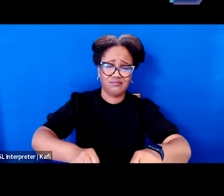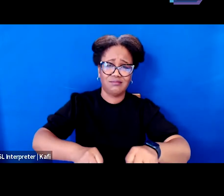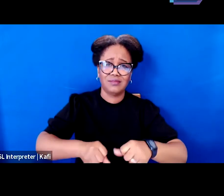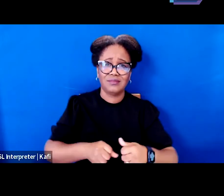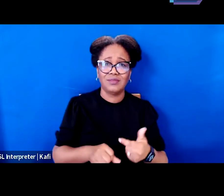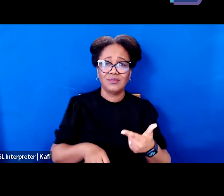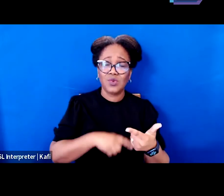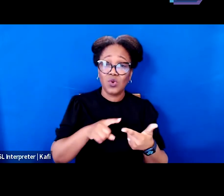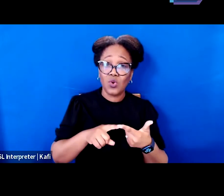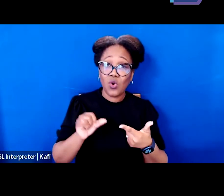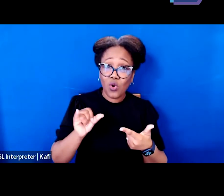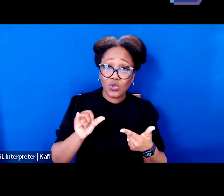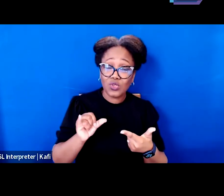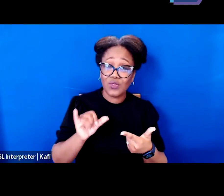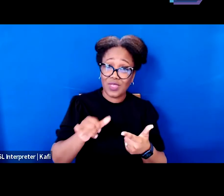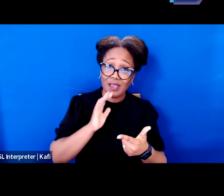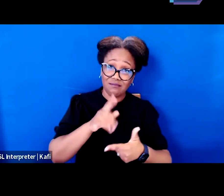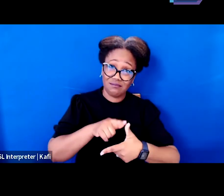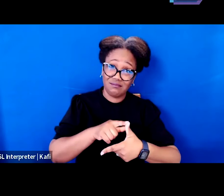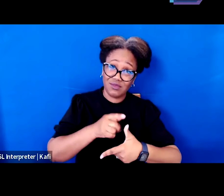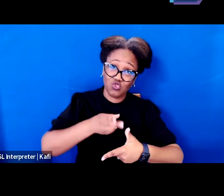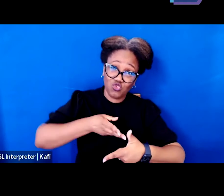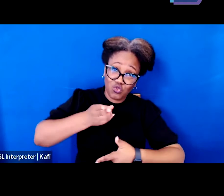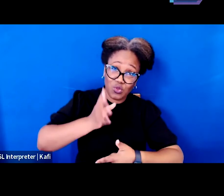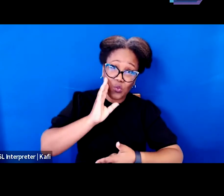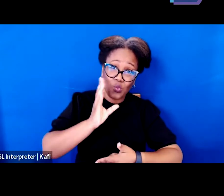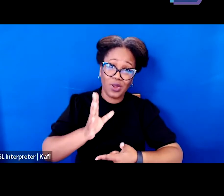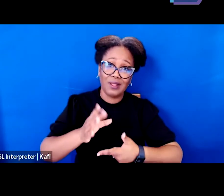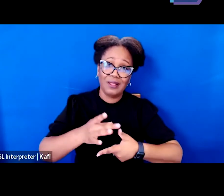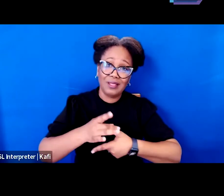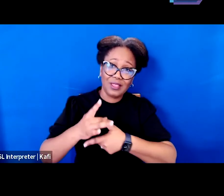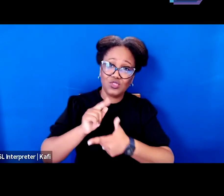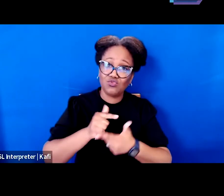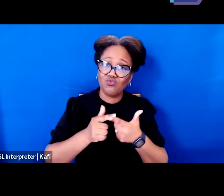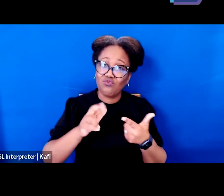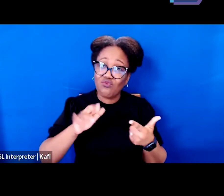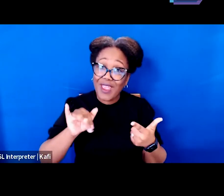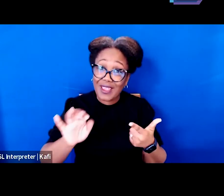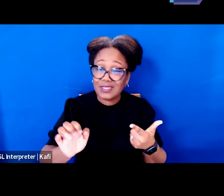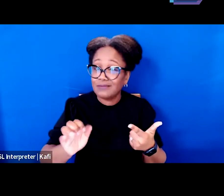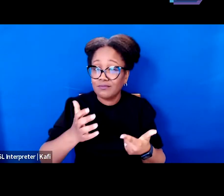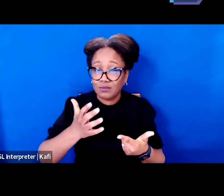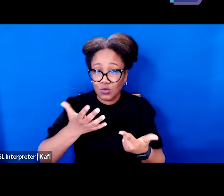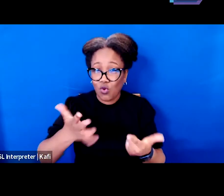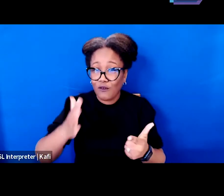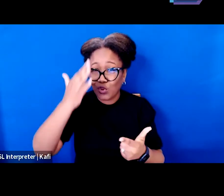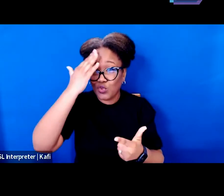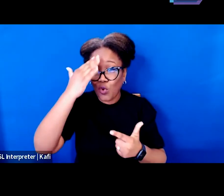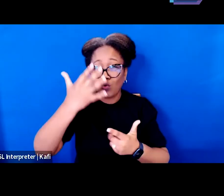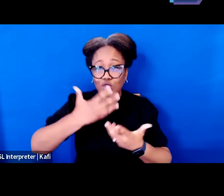that we see that police and more broadly the state who are criminalizing